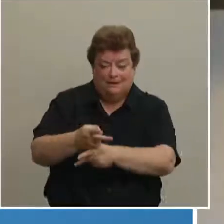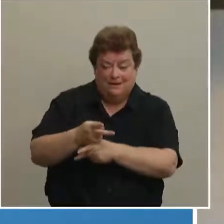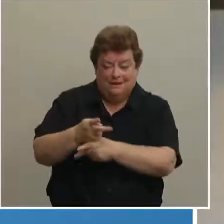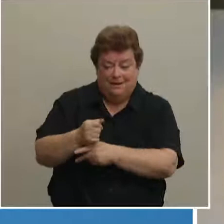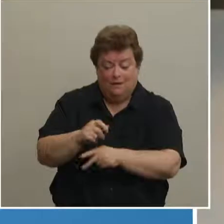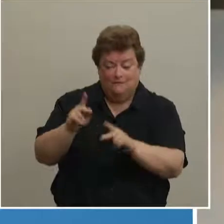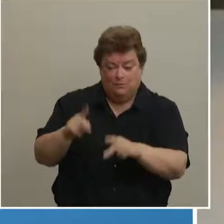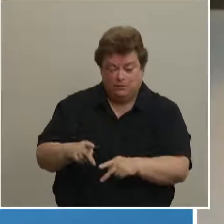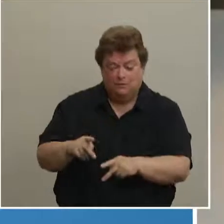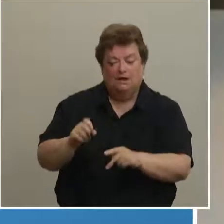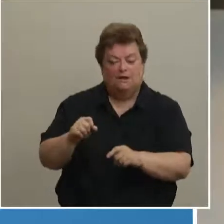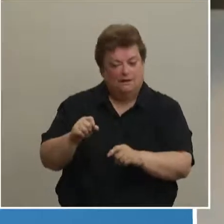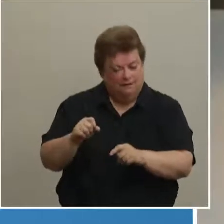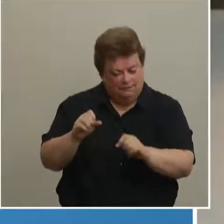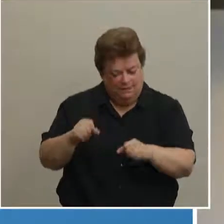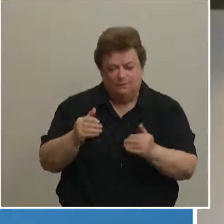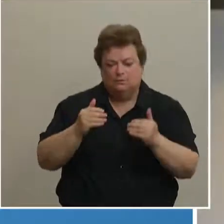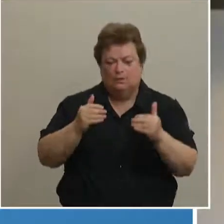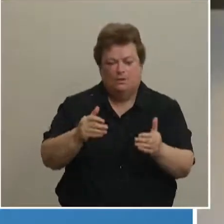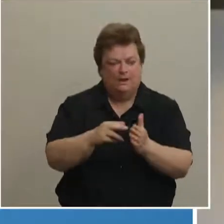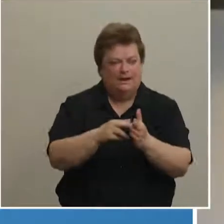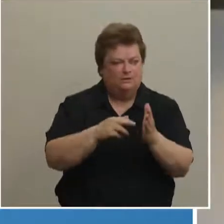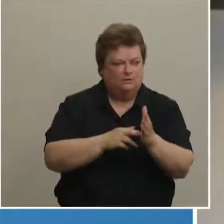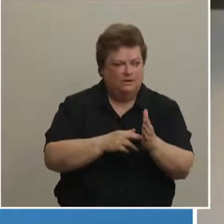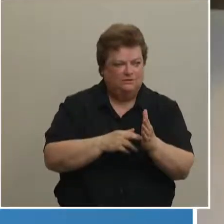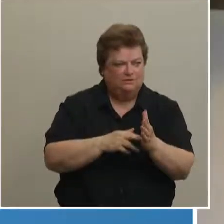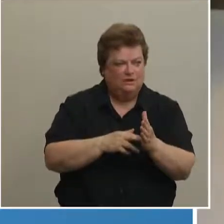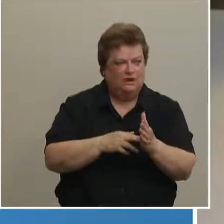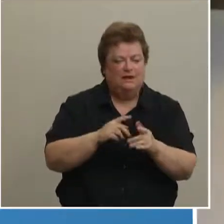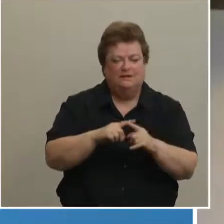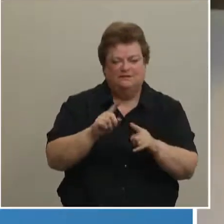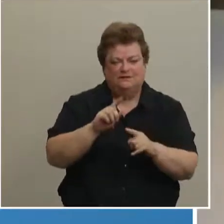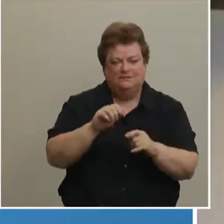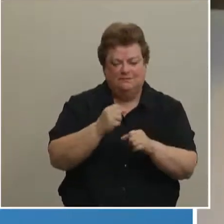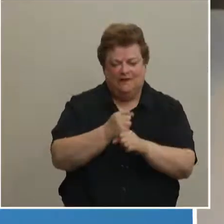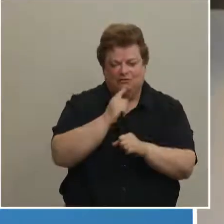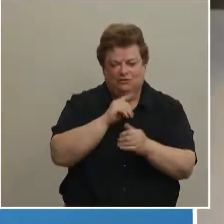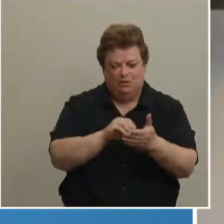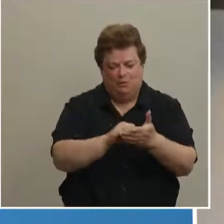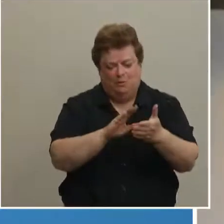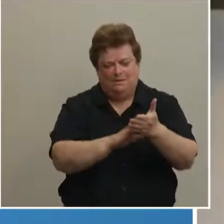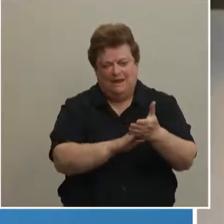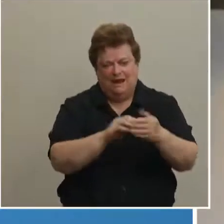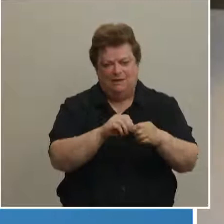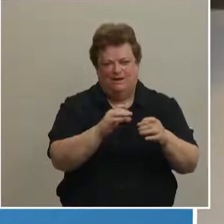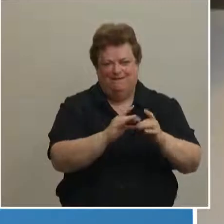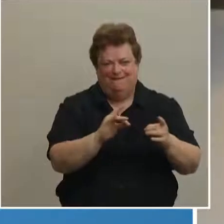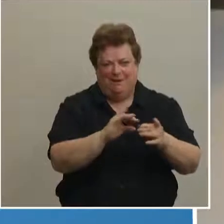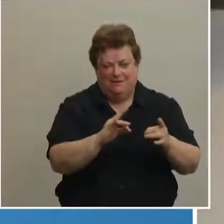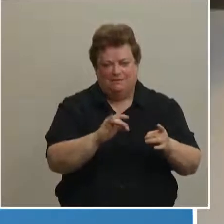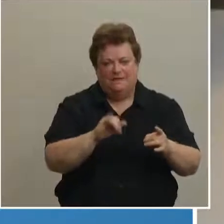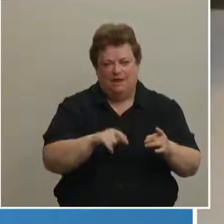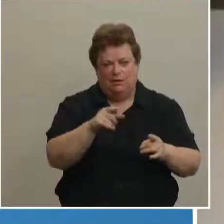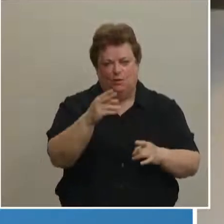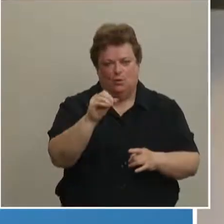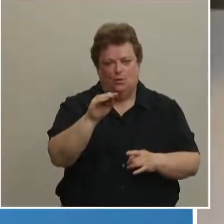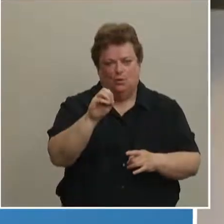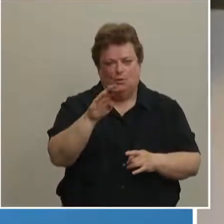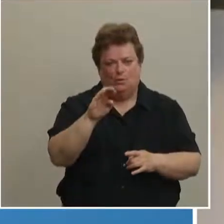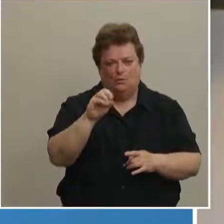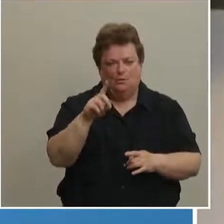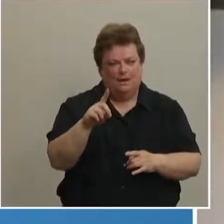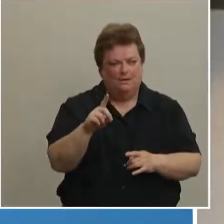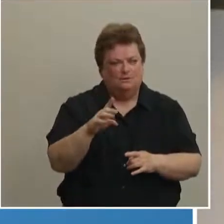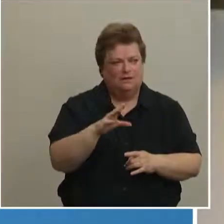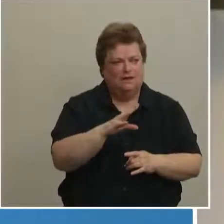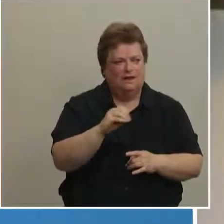too late to register. When you do use the registration, just indicate homebound in the comments. And we look forward